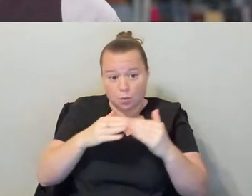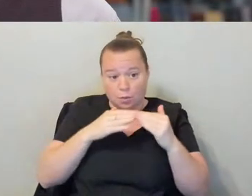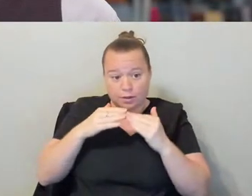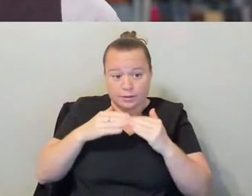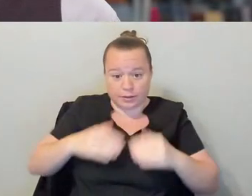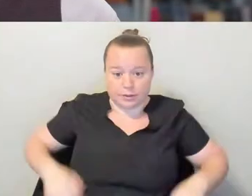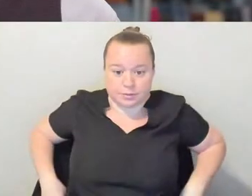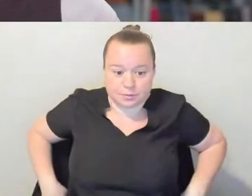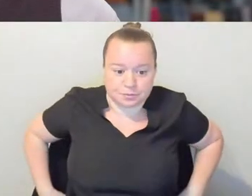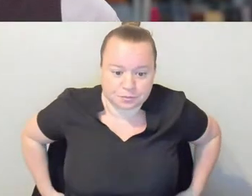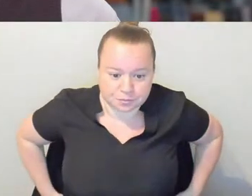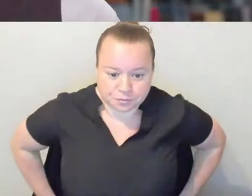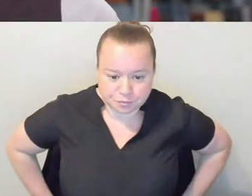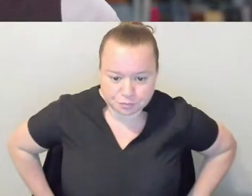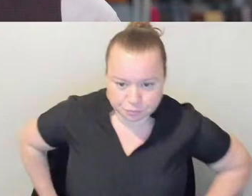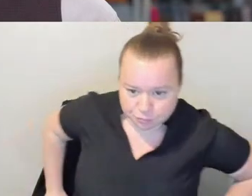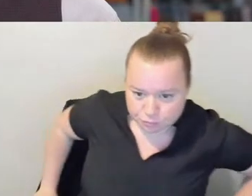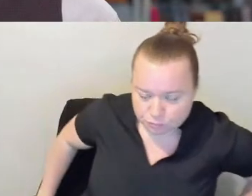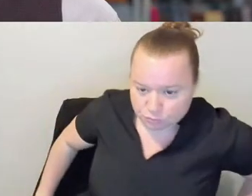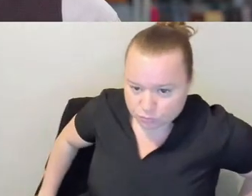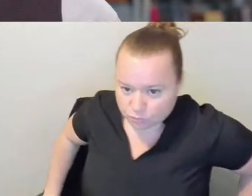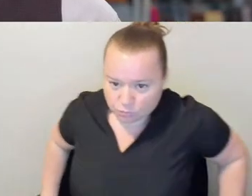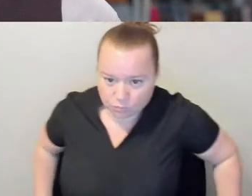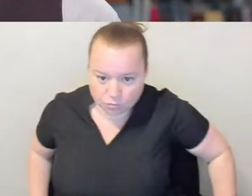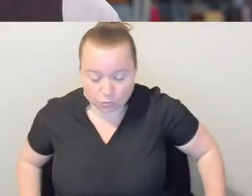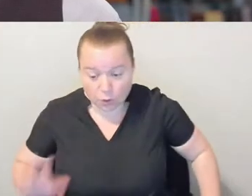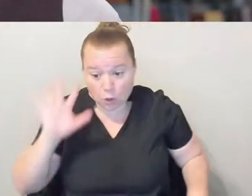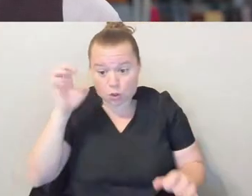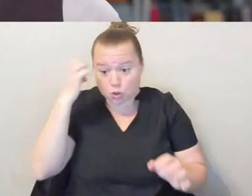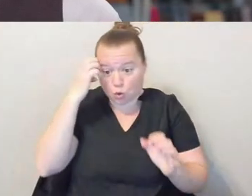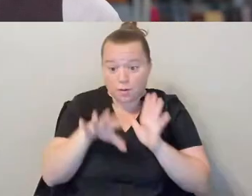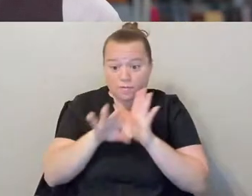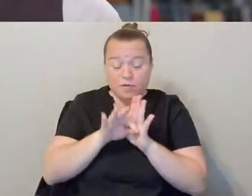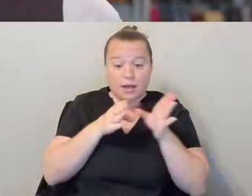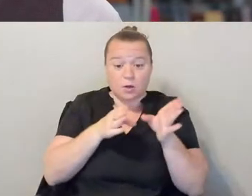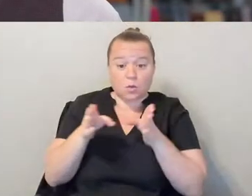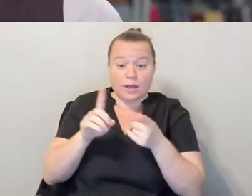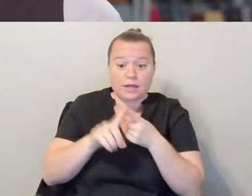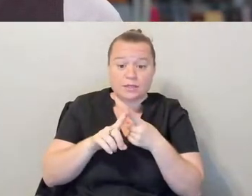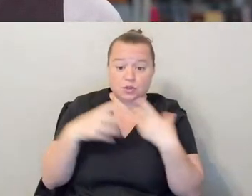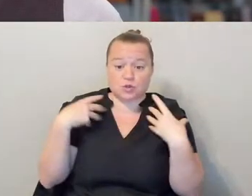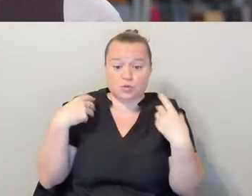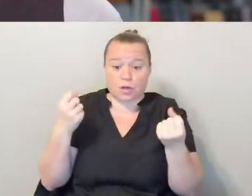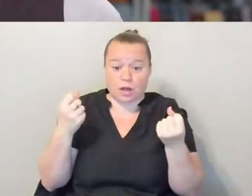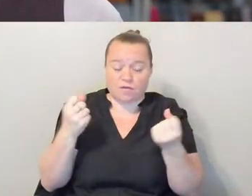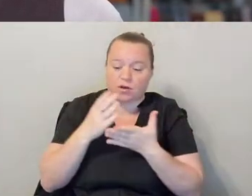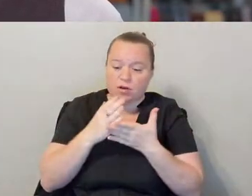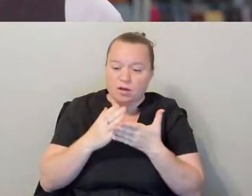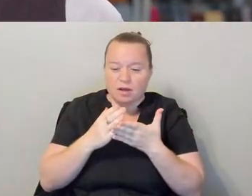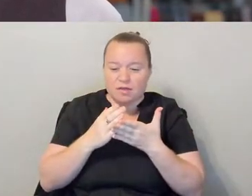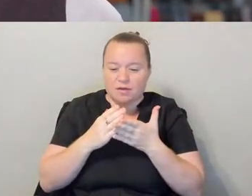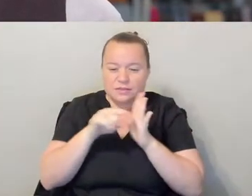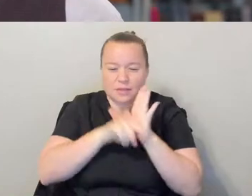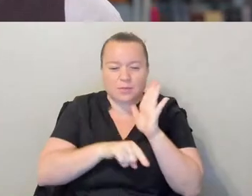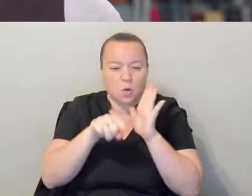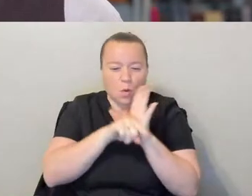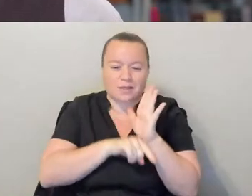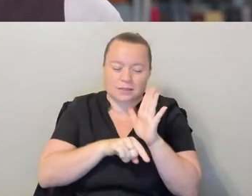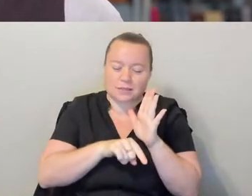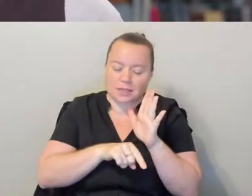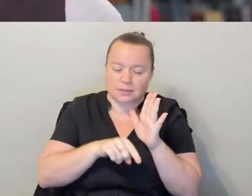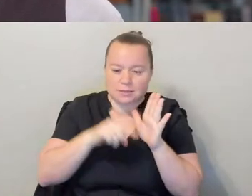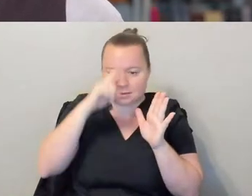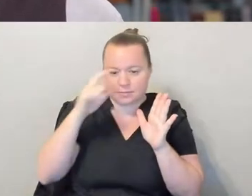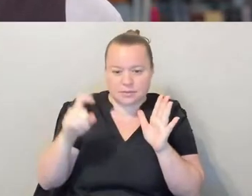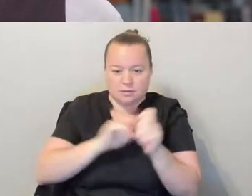Europe looks for ways to recover from the economic, social, and public health consequences of the COVID-19 pandemic that